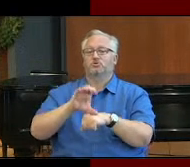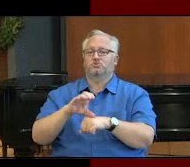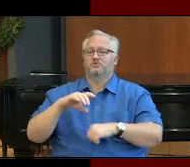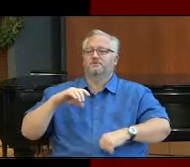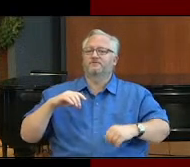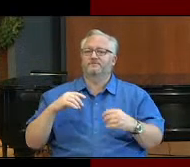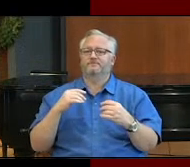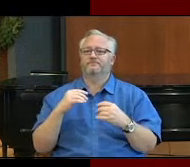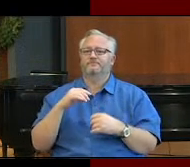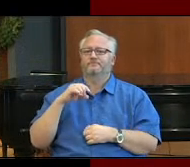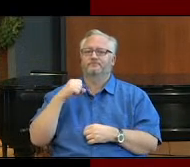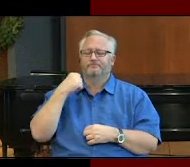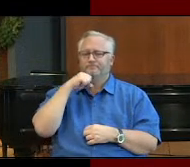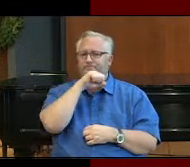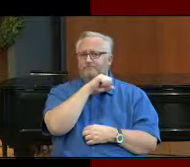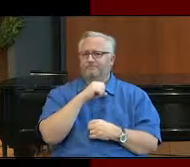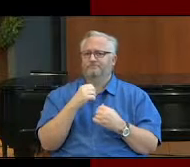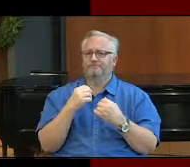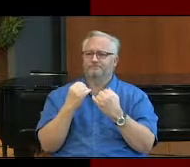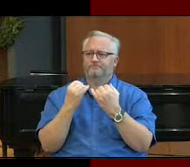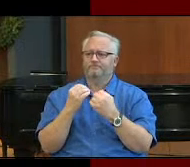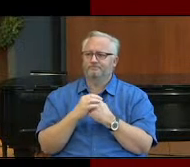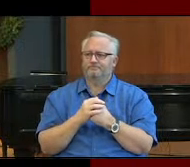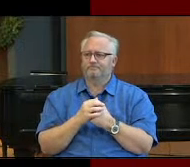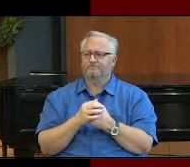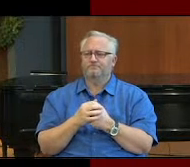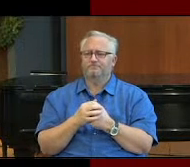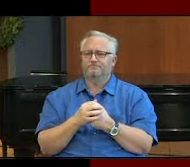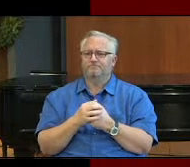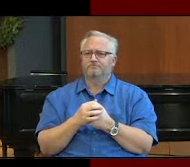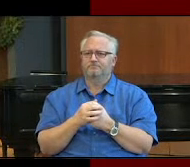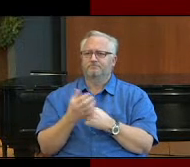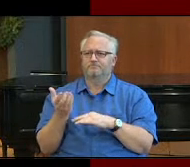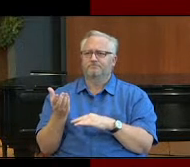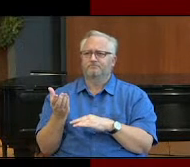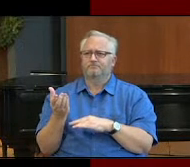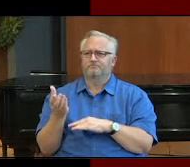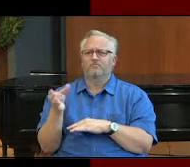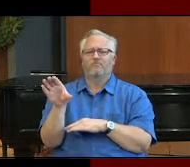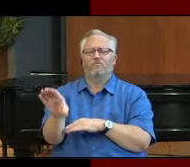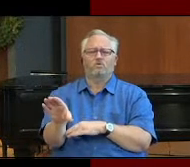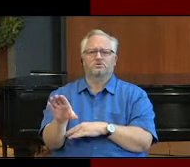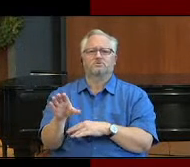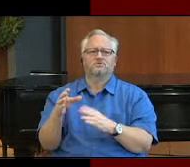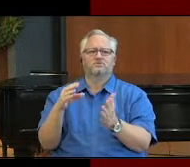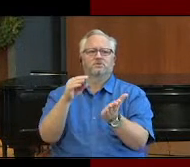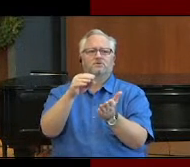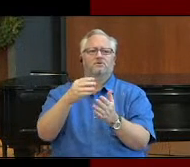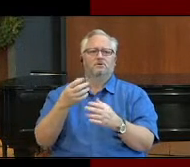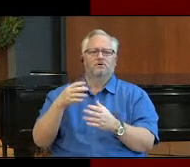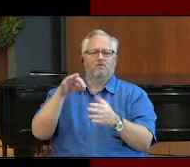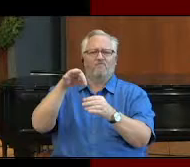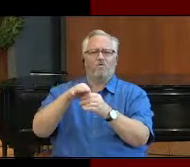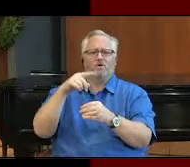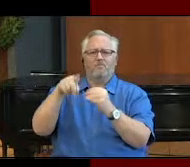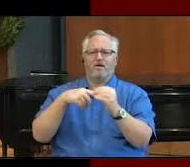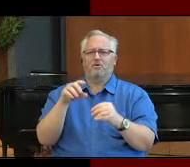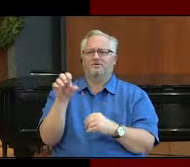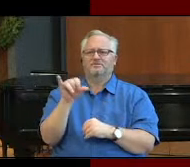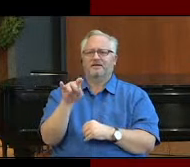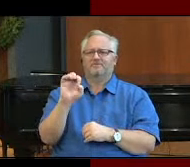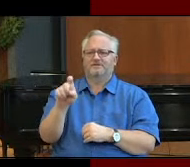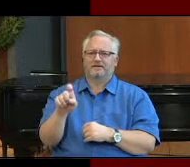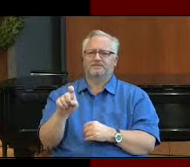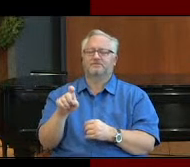is mostly very conservative, forced a referendum on the same-sex marriage issue, which resulted in a